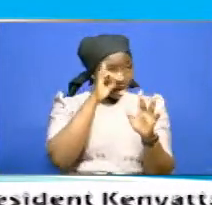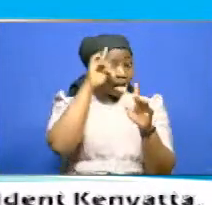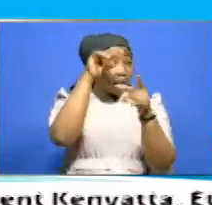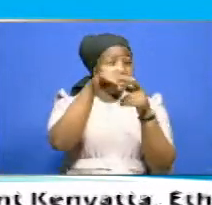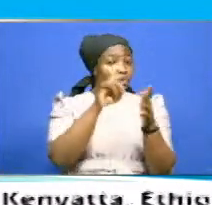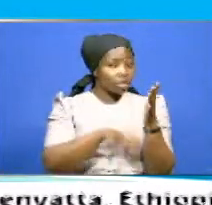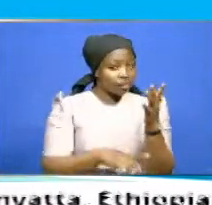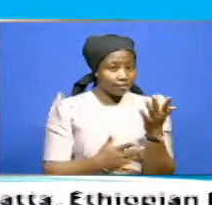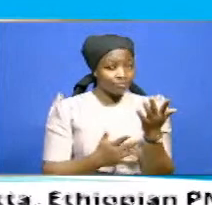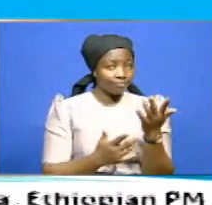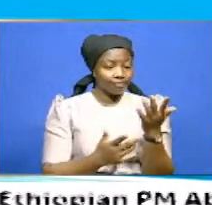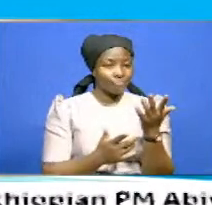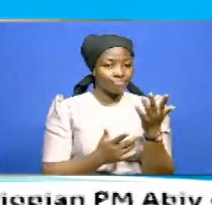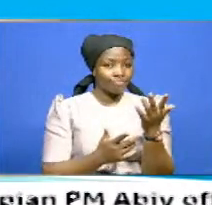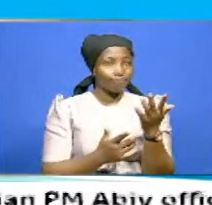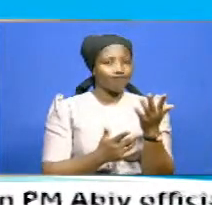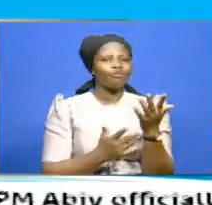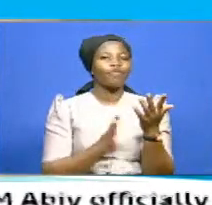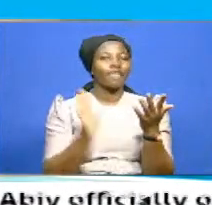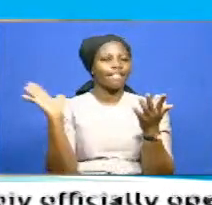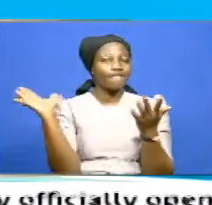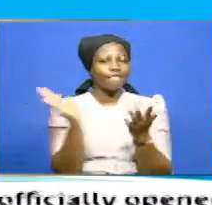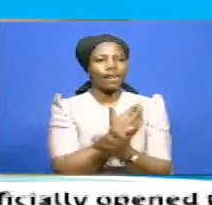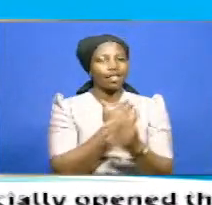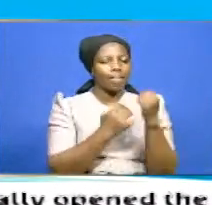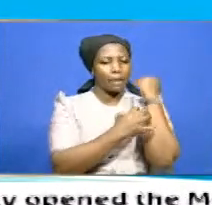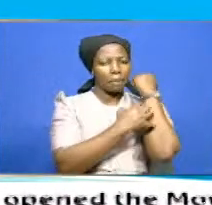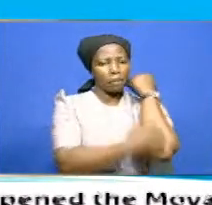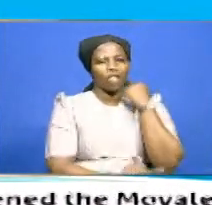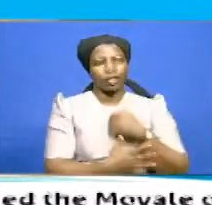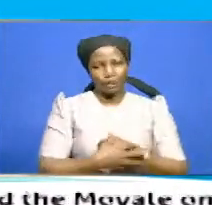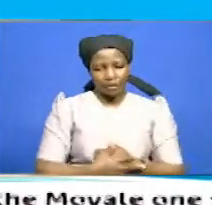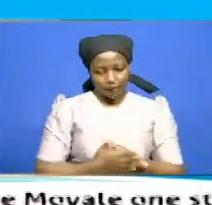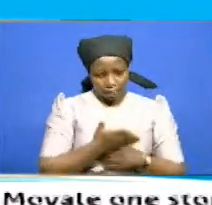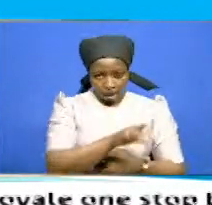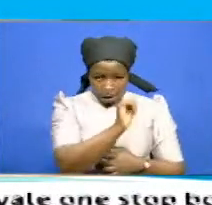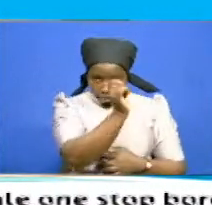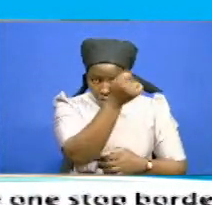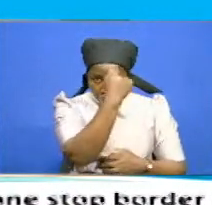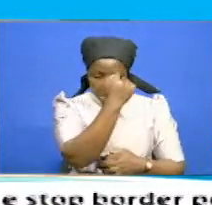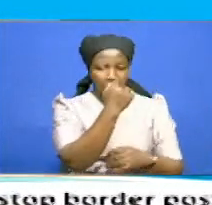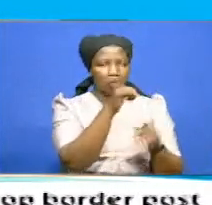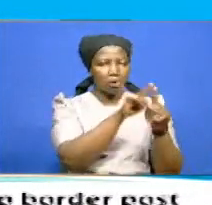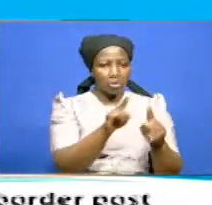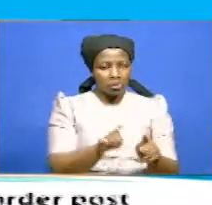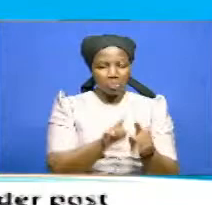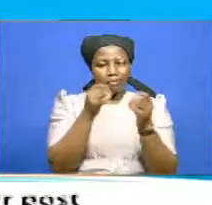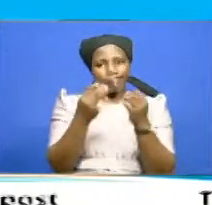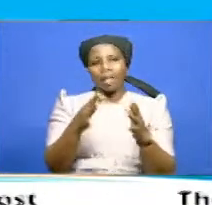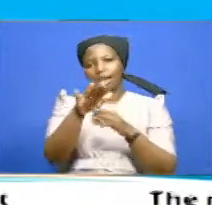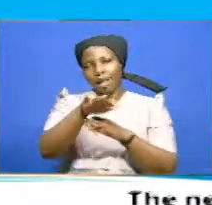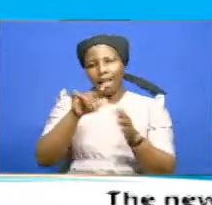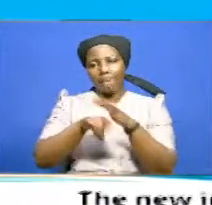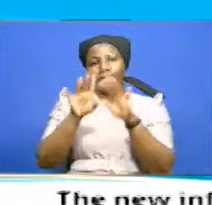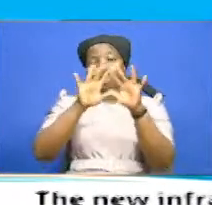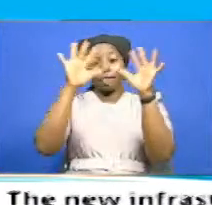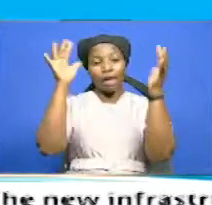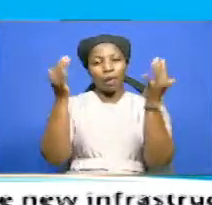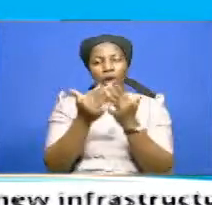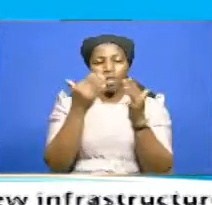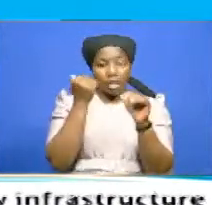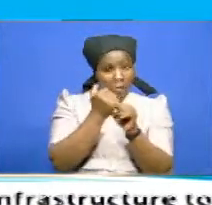at, alleviating extreme poverty, not only here in Kenya, but in many parts of the country, parts of the world. They operate in